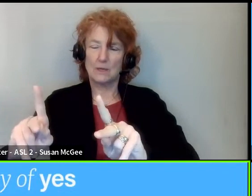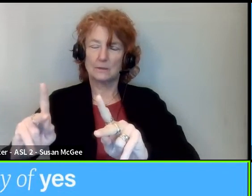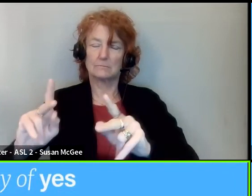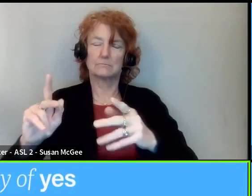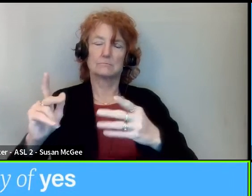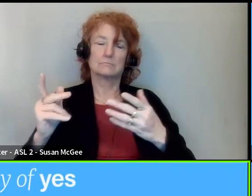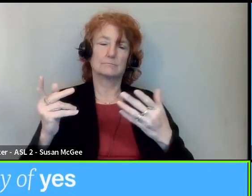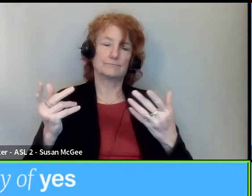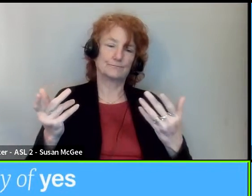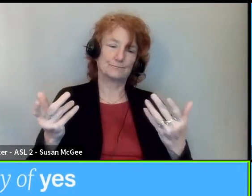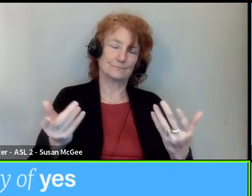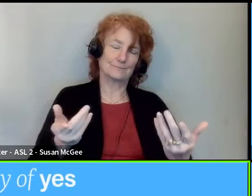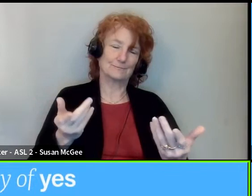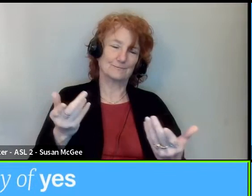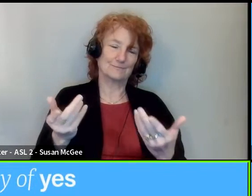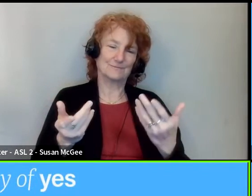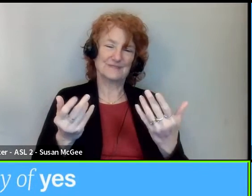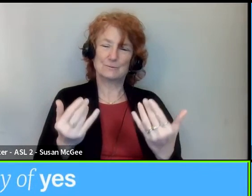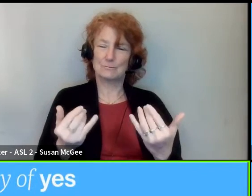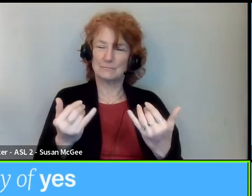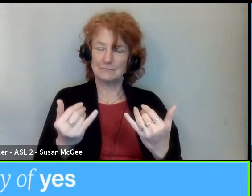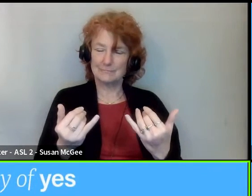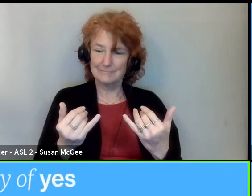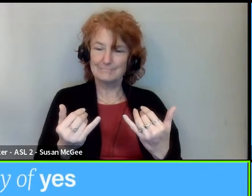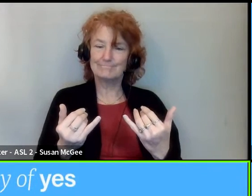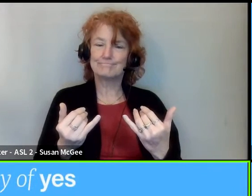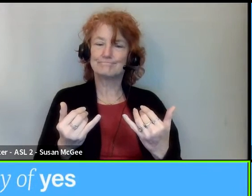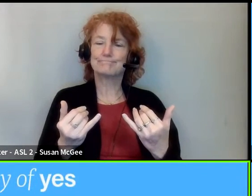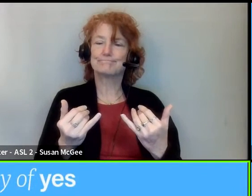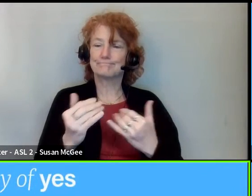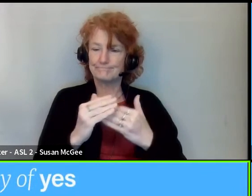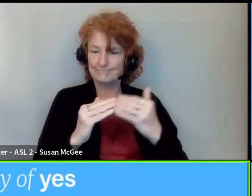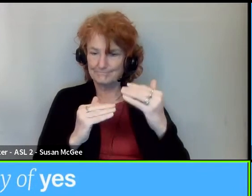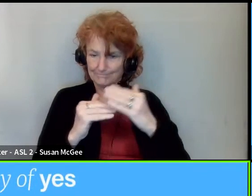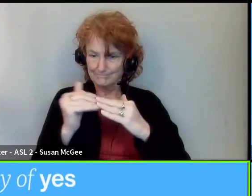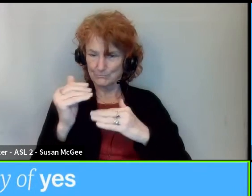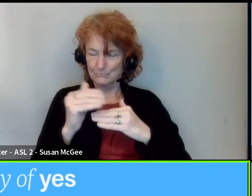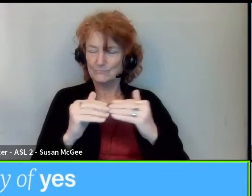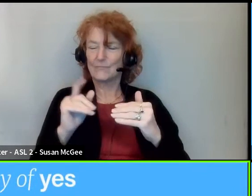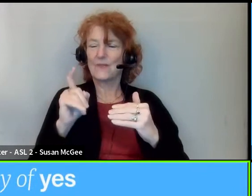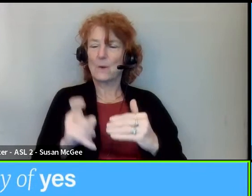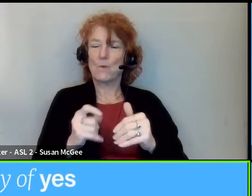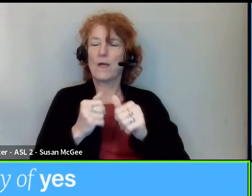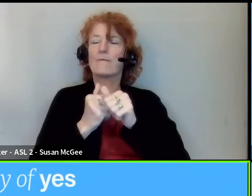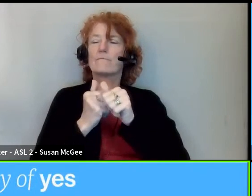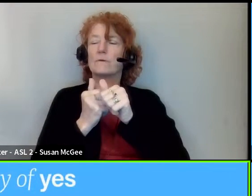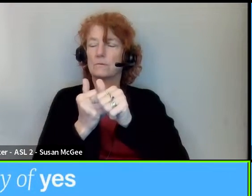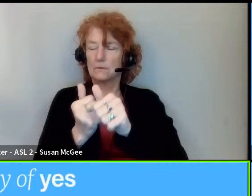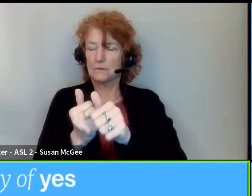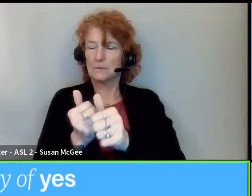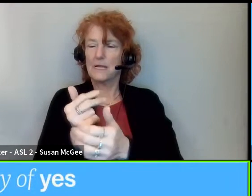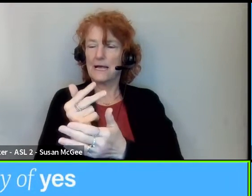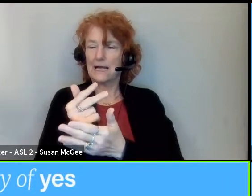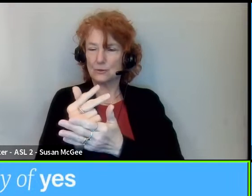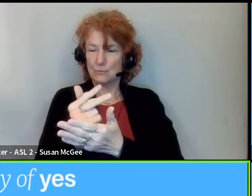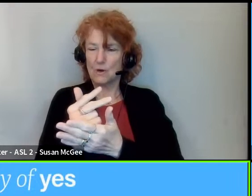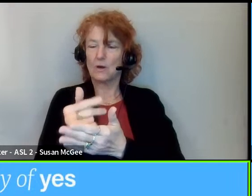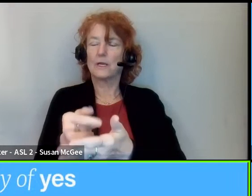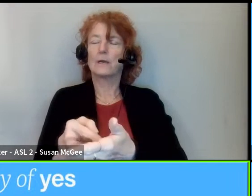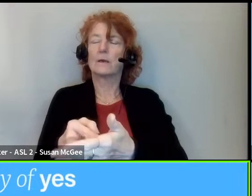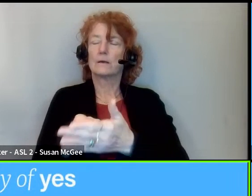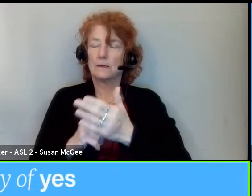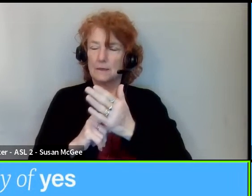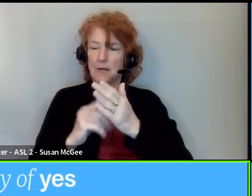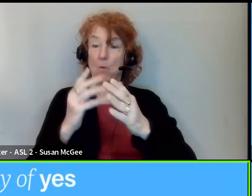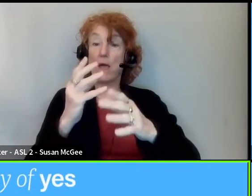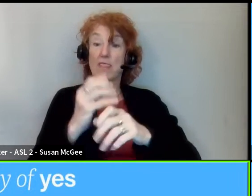this is passed and are currently under construction, would have to comply with the parking requirements that when they were permitted, and they won't be able